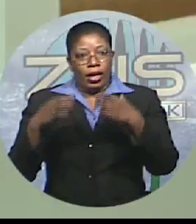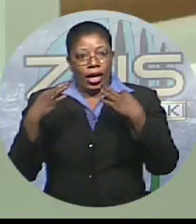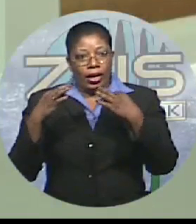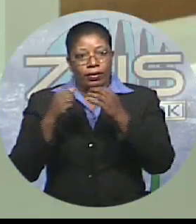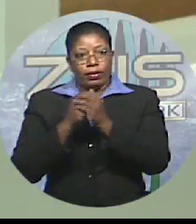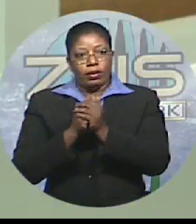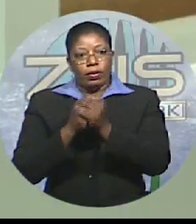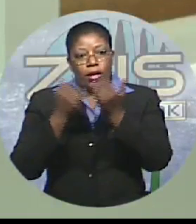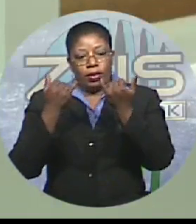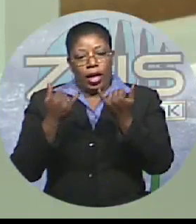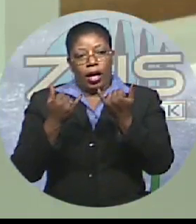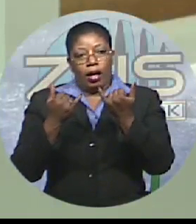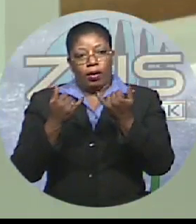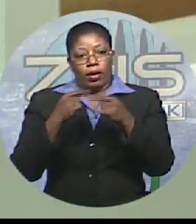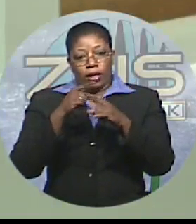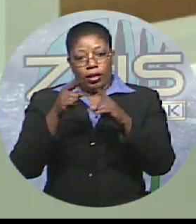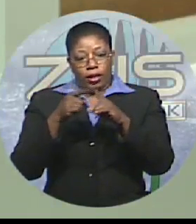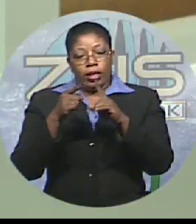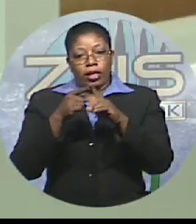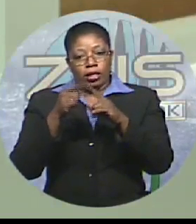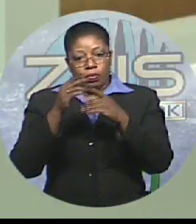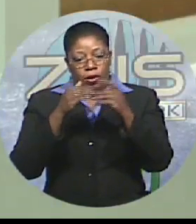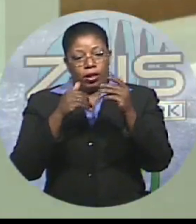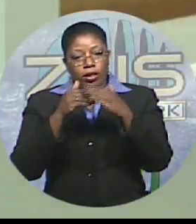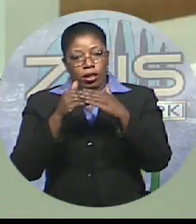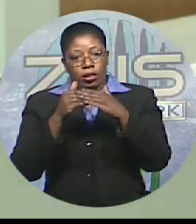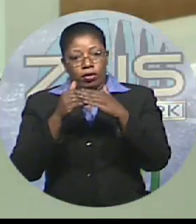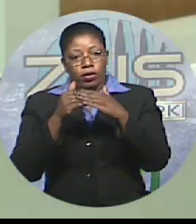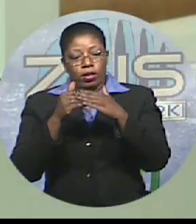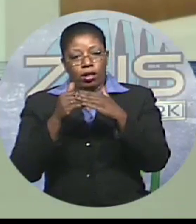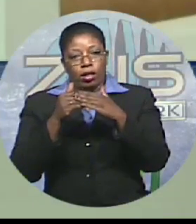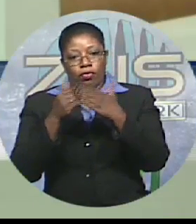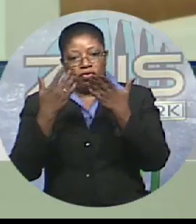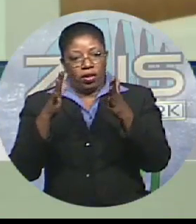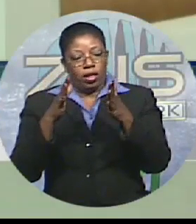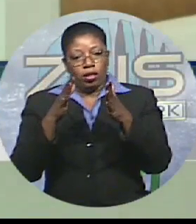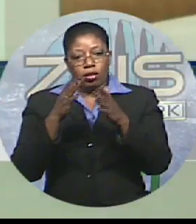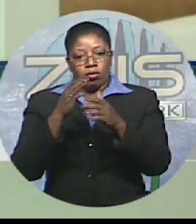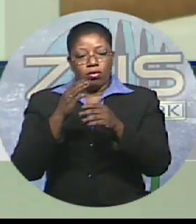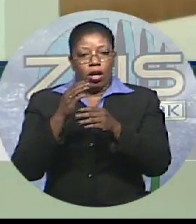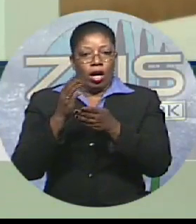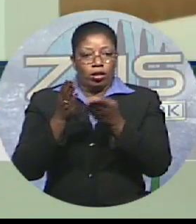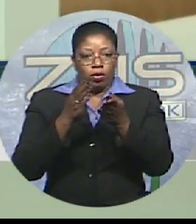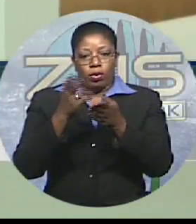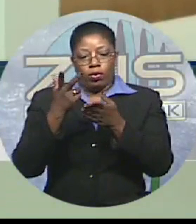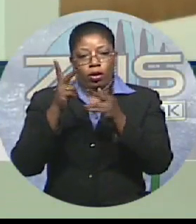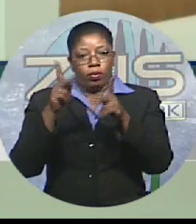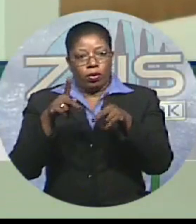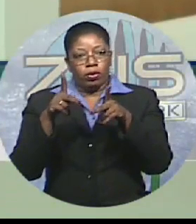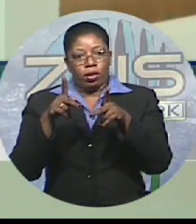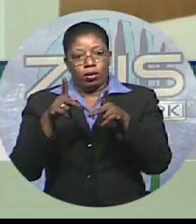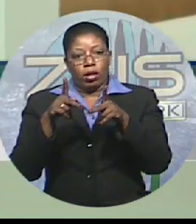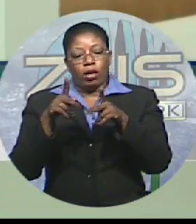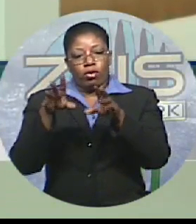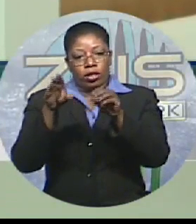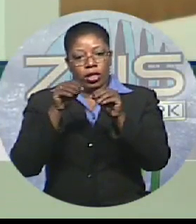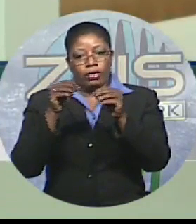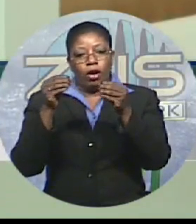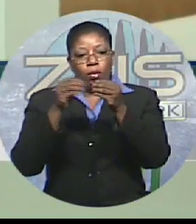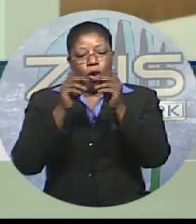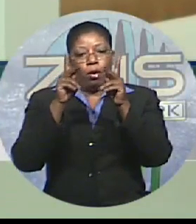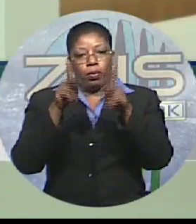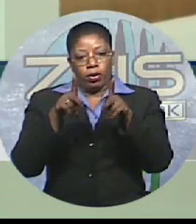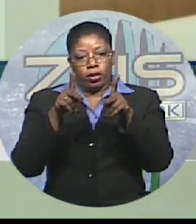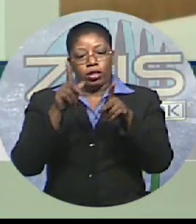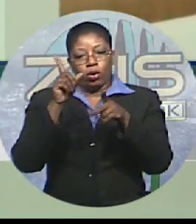is already treating 4 patients, and we're told will officially be open to receive the public in about a week's time. In Antigua,